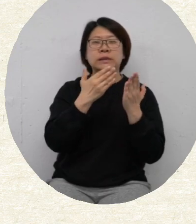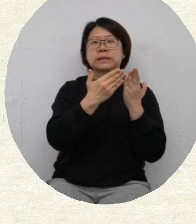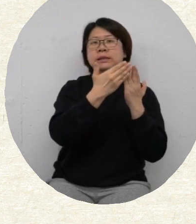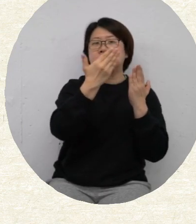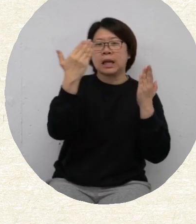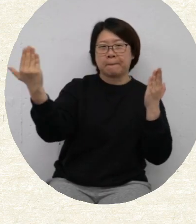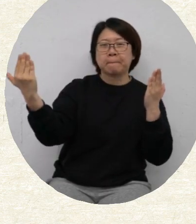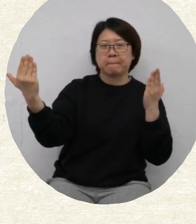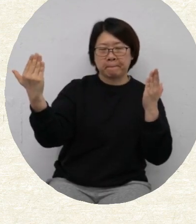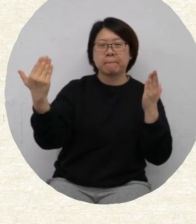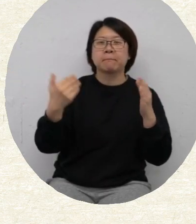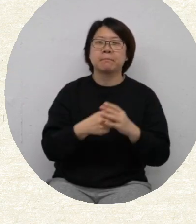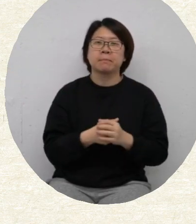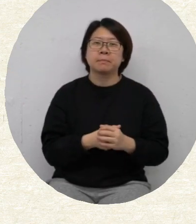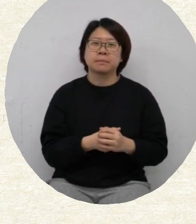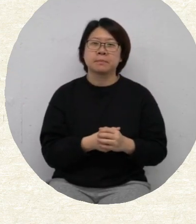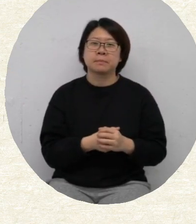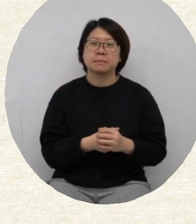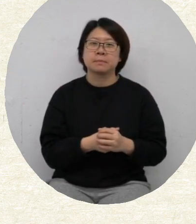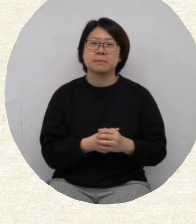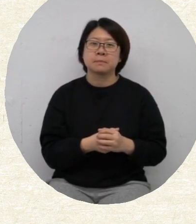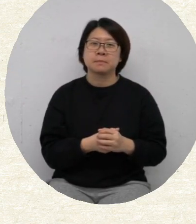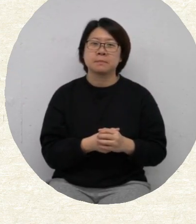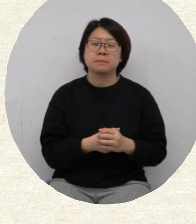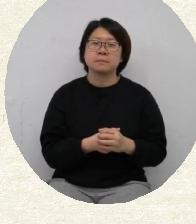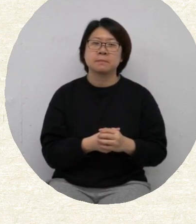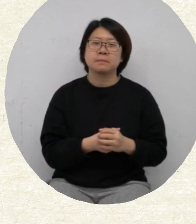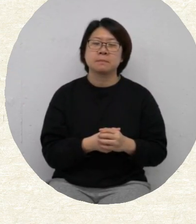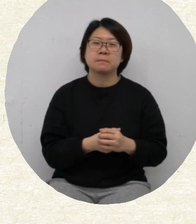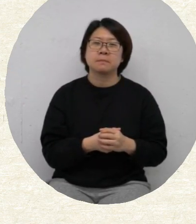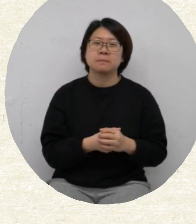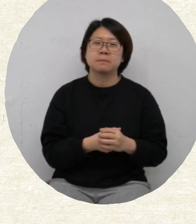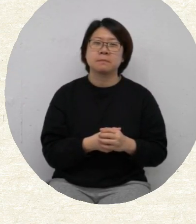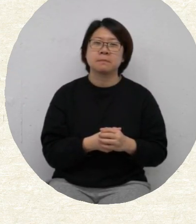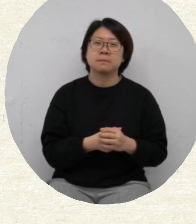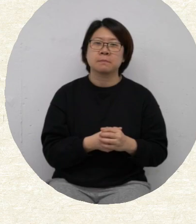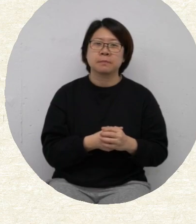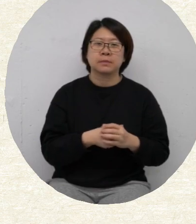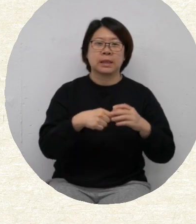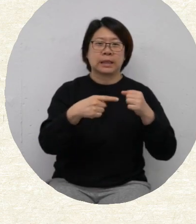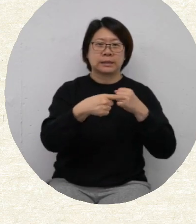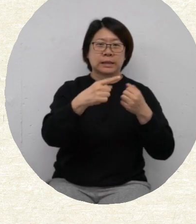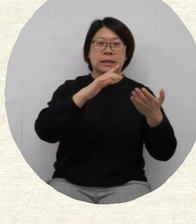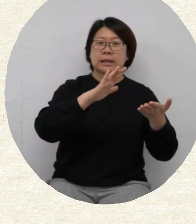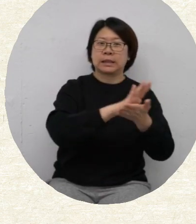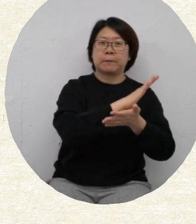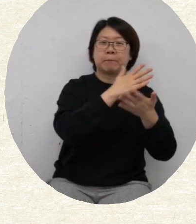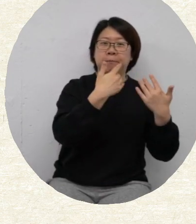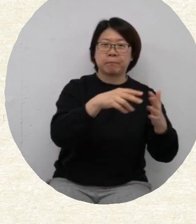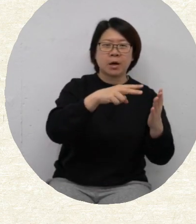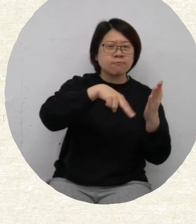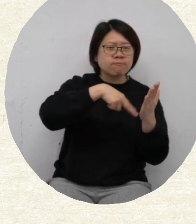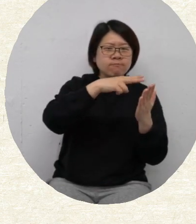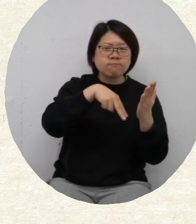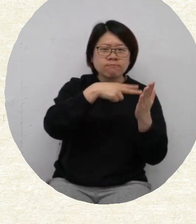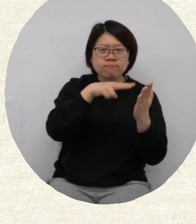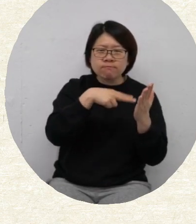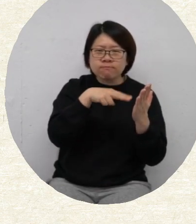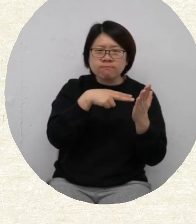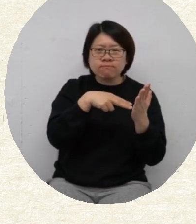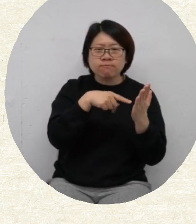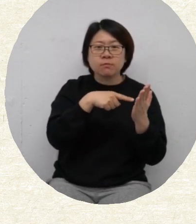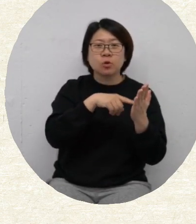the first year, after their first year, they have a review, and then if they pass, they can move on to their second